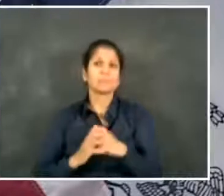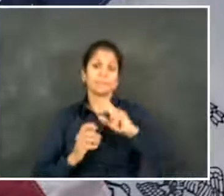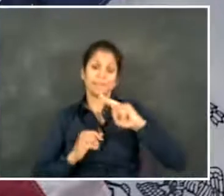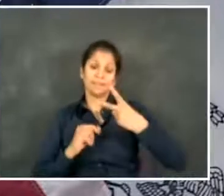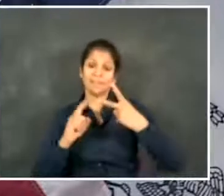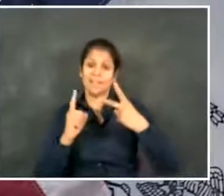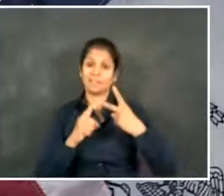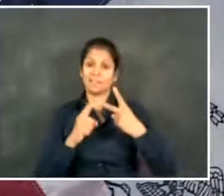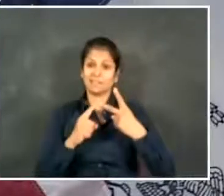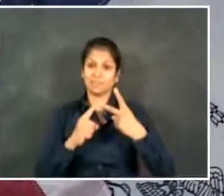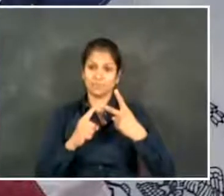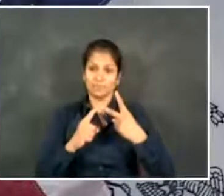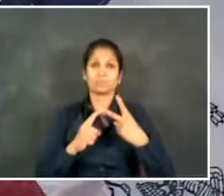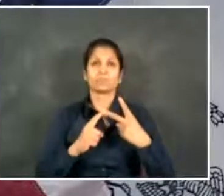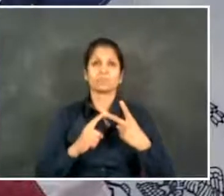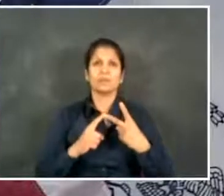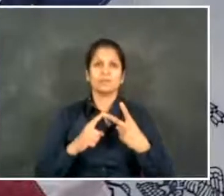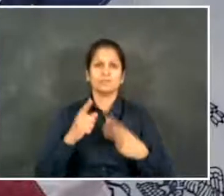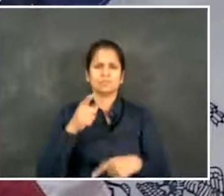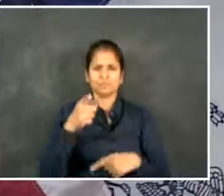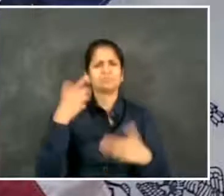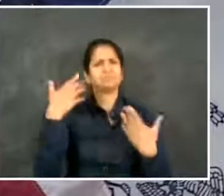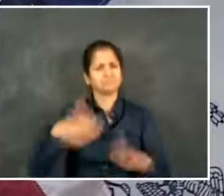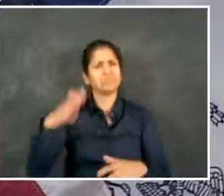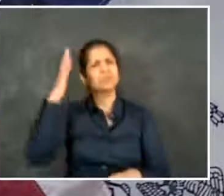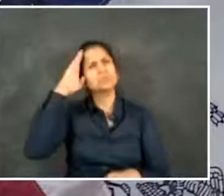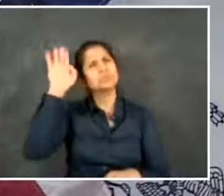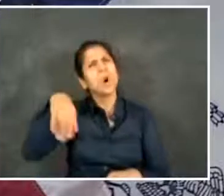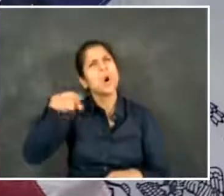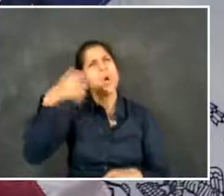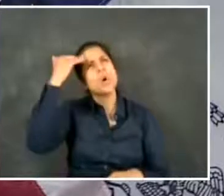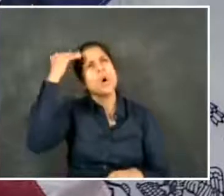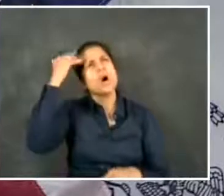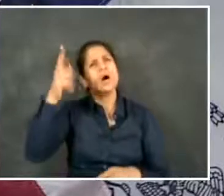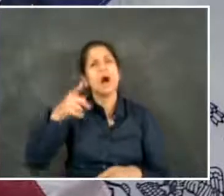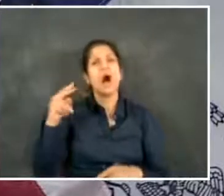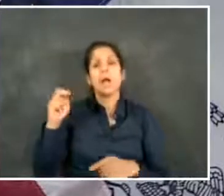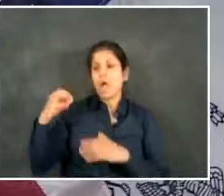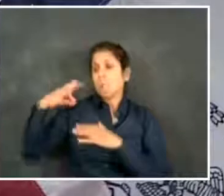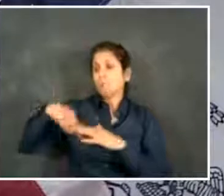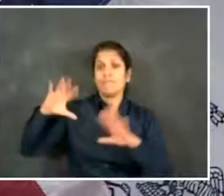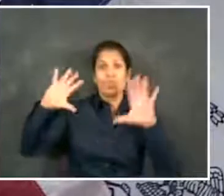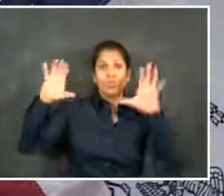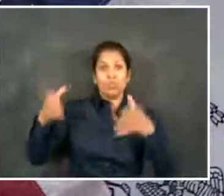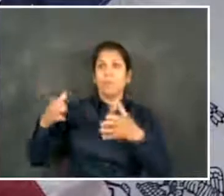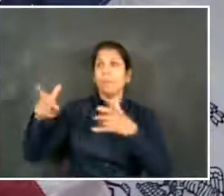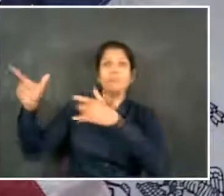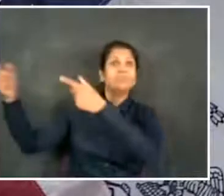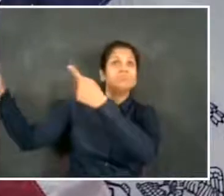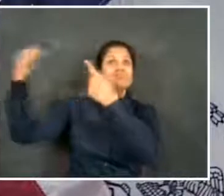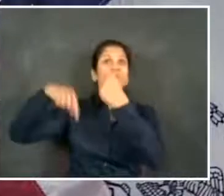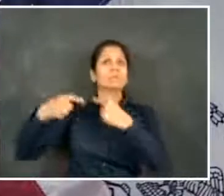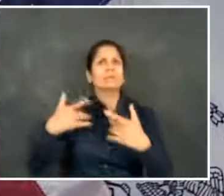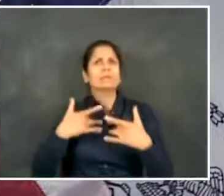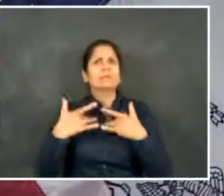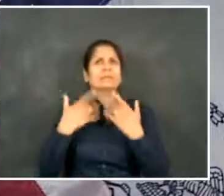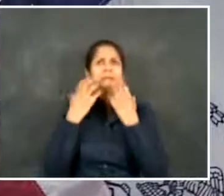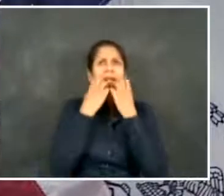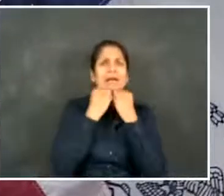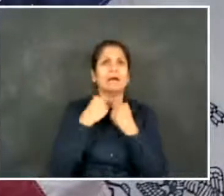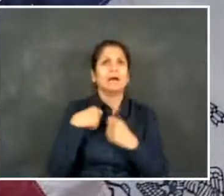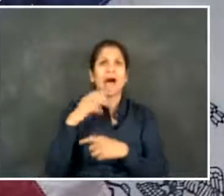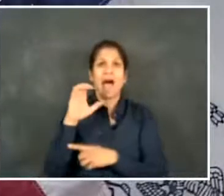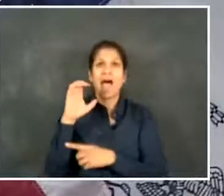and community stakeholders are extraordinarily concerned about SYEP being canceled and have been lobbying